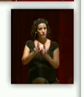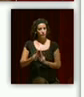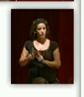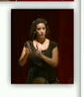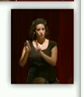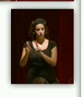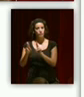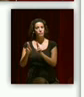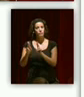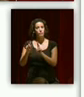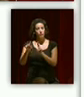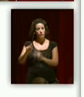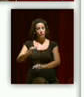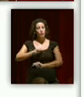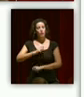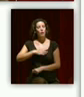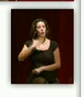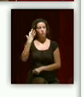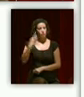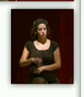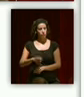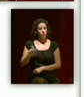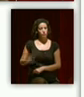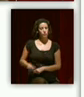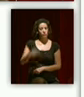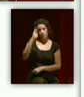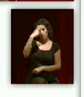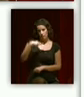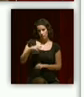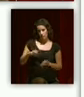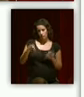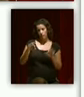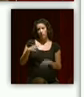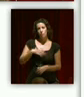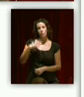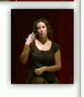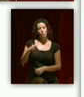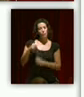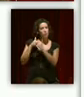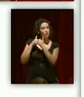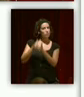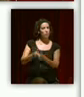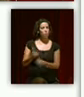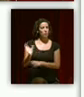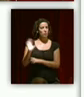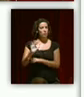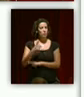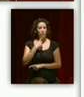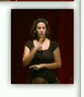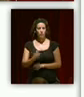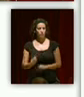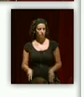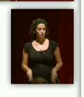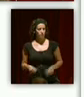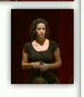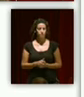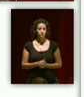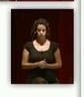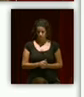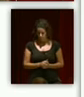These descriptions are inserted in between dialogues, and this enables the visually impaired person to follow the movie